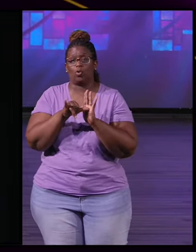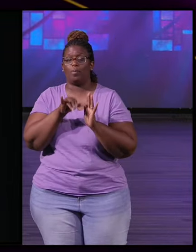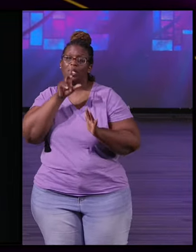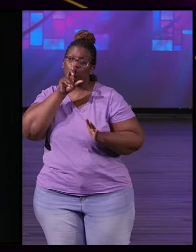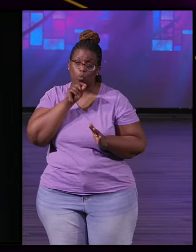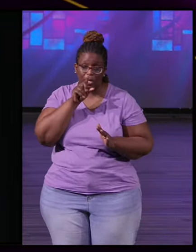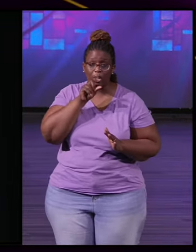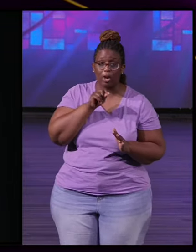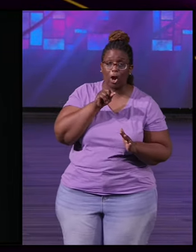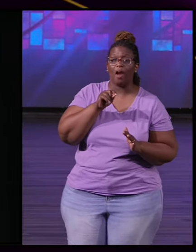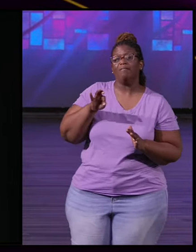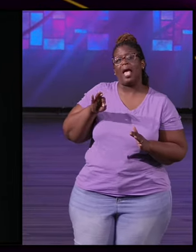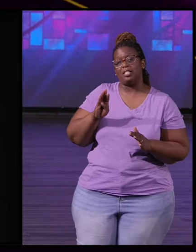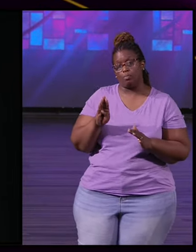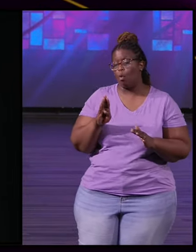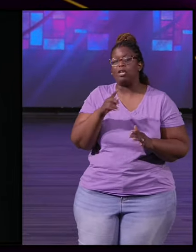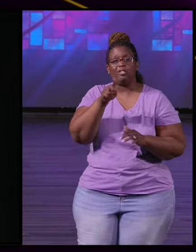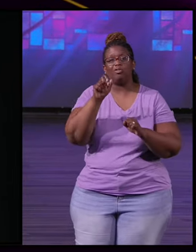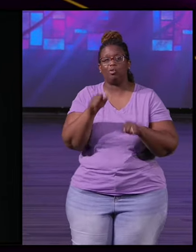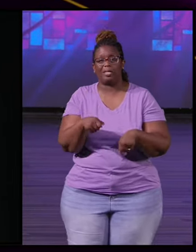decision.